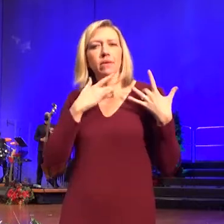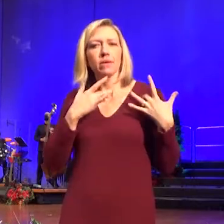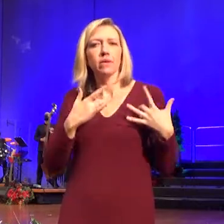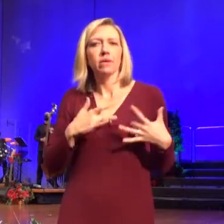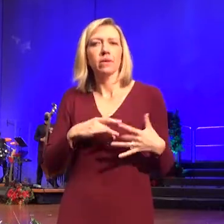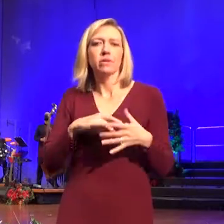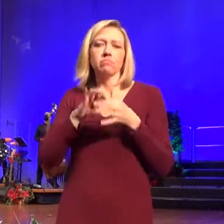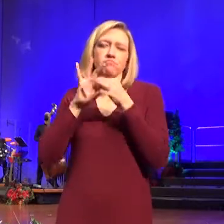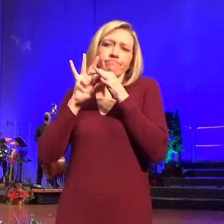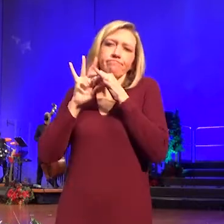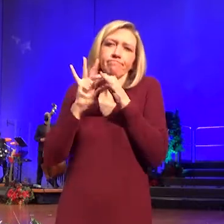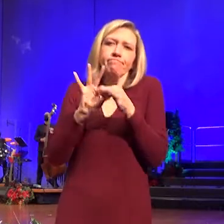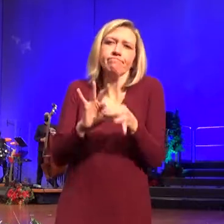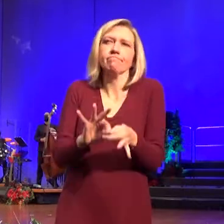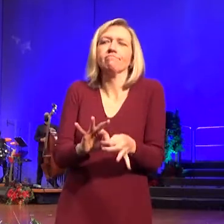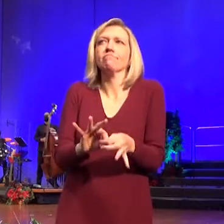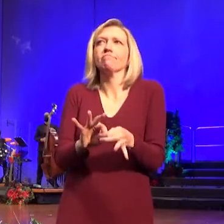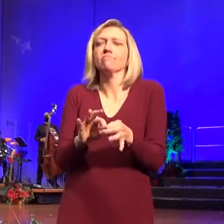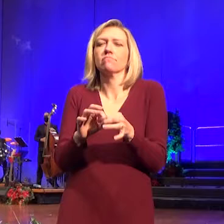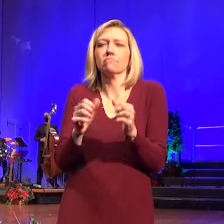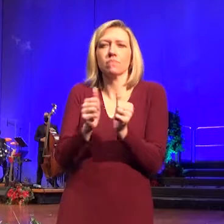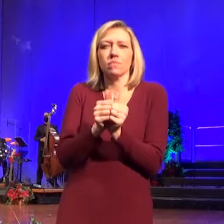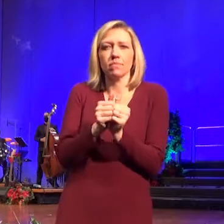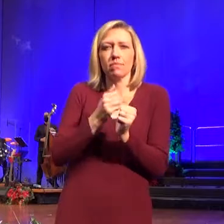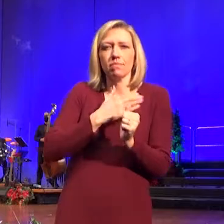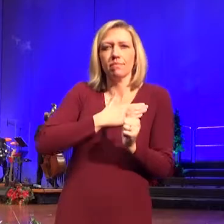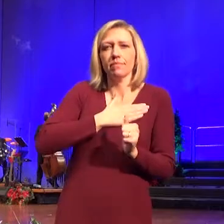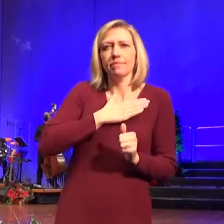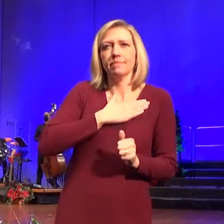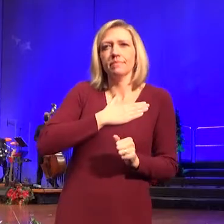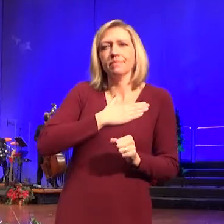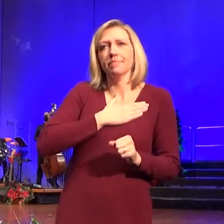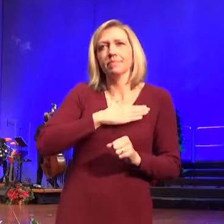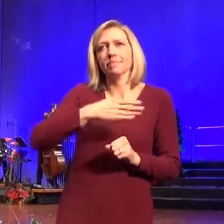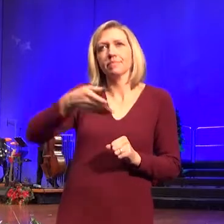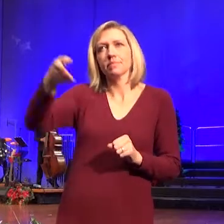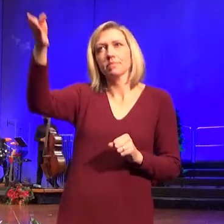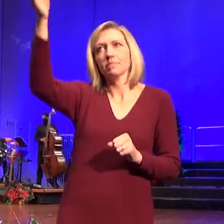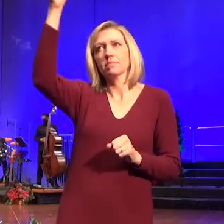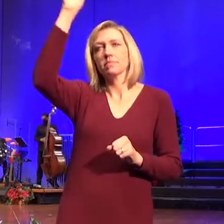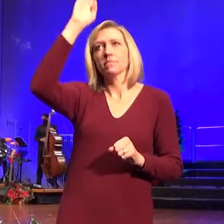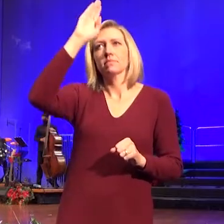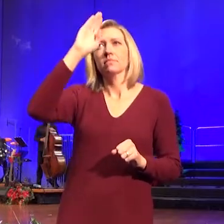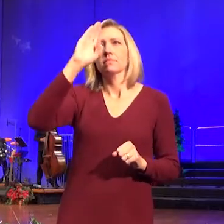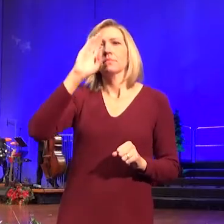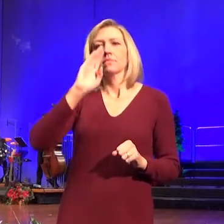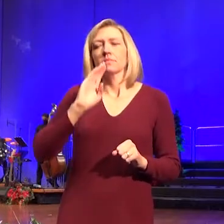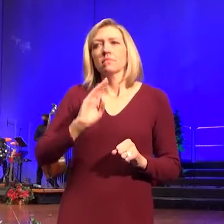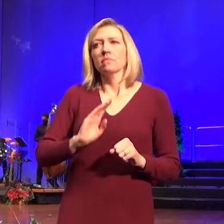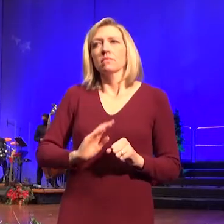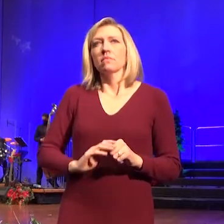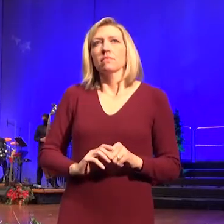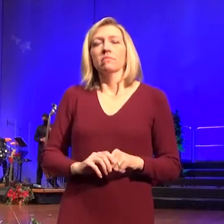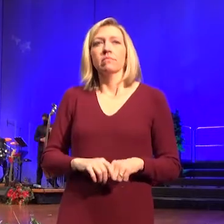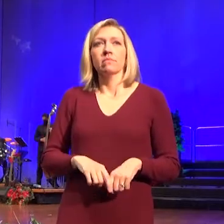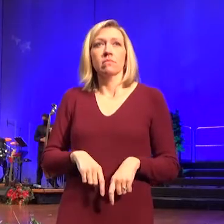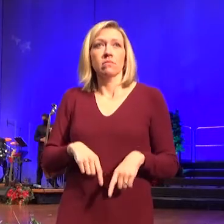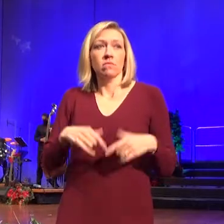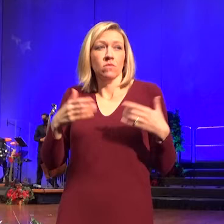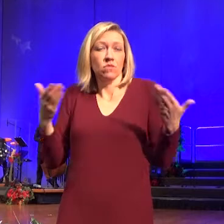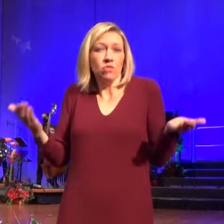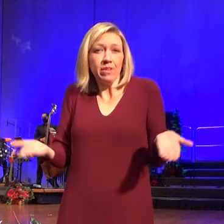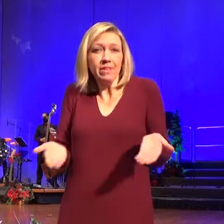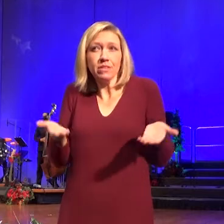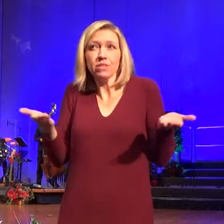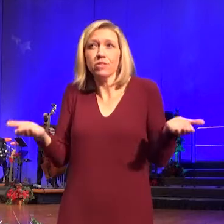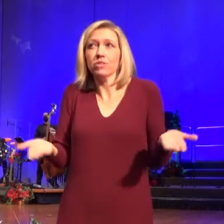my heart go deeper into my God.